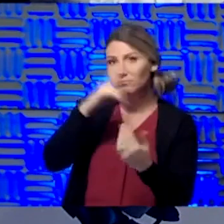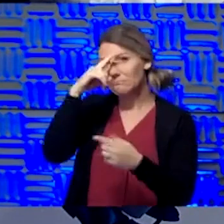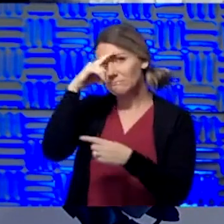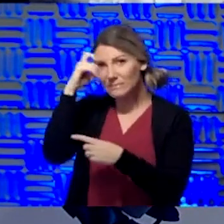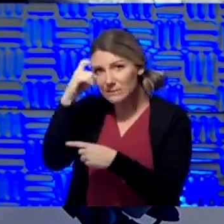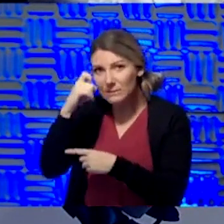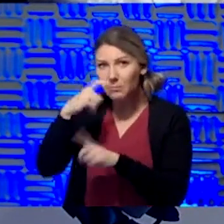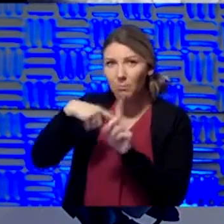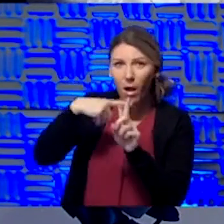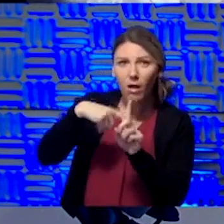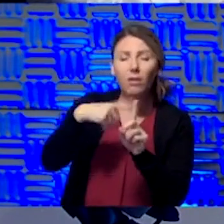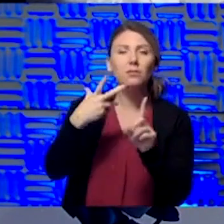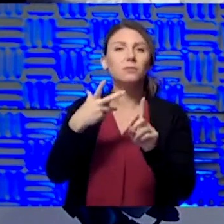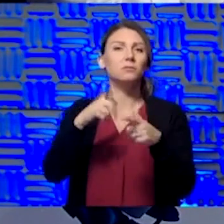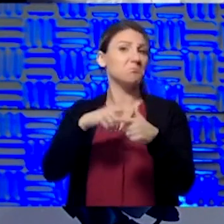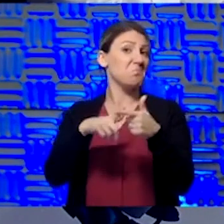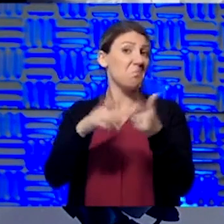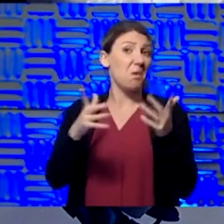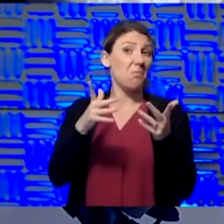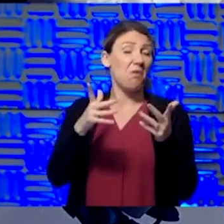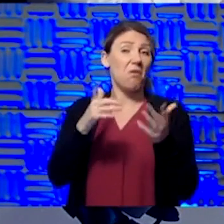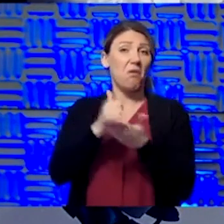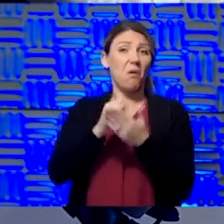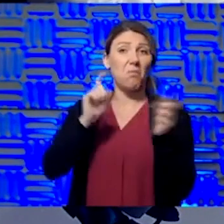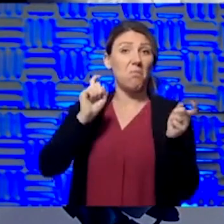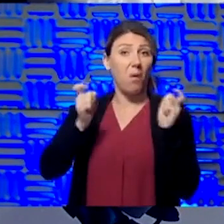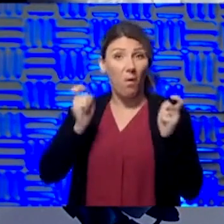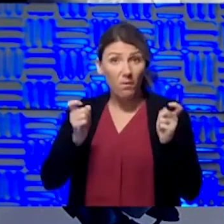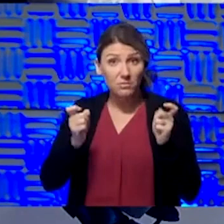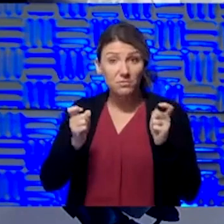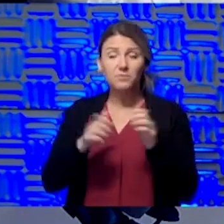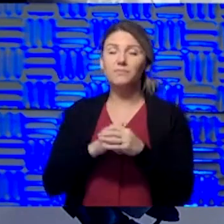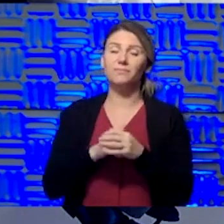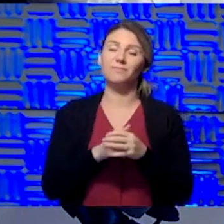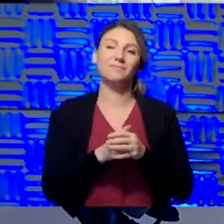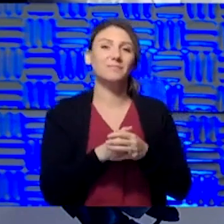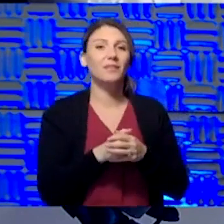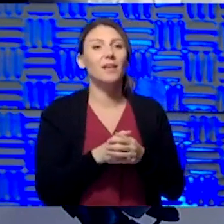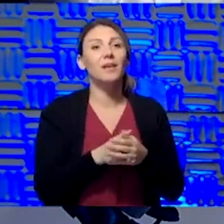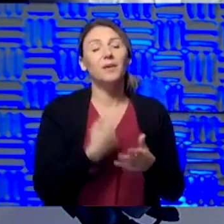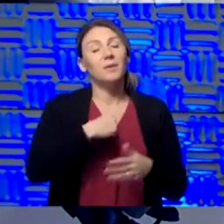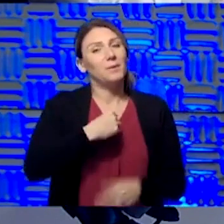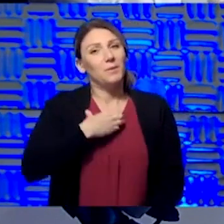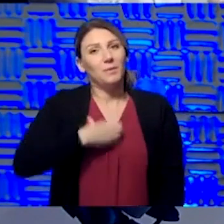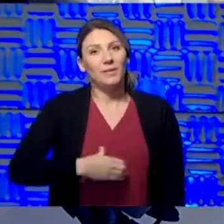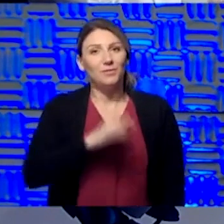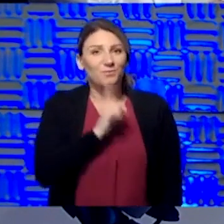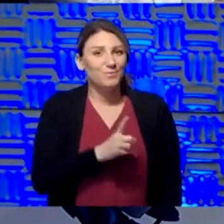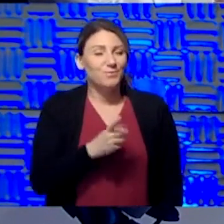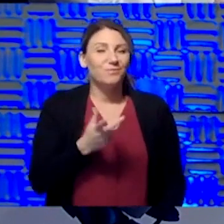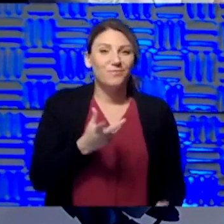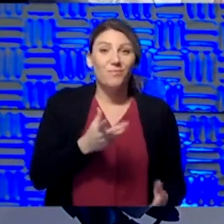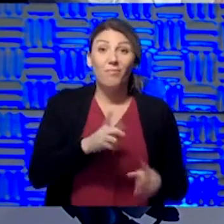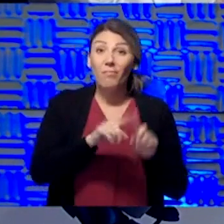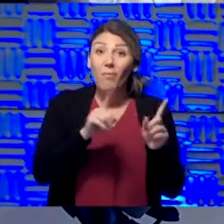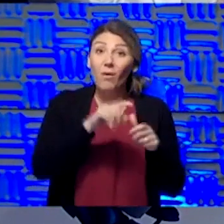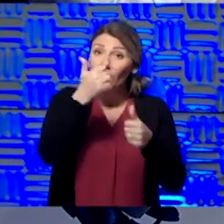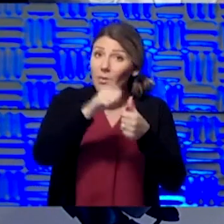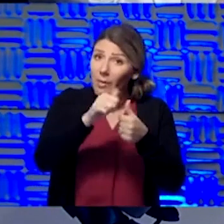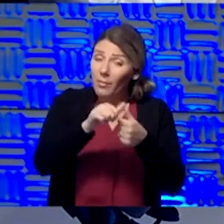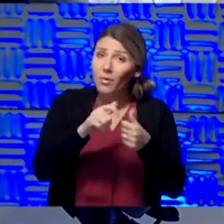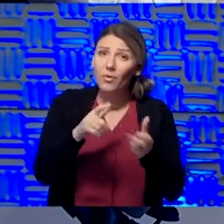help alter this thing so everybody can get back to work? Well, we wish it were true, but remember there's a